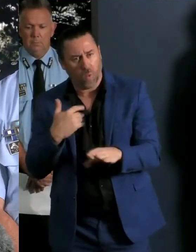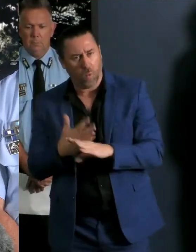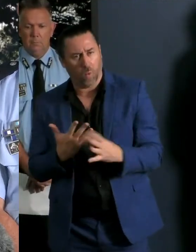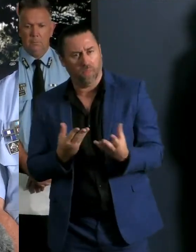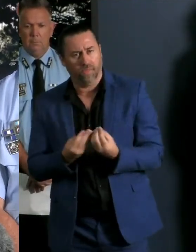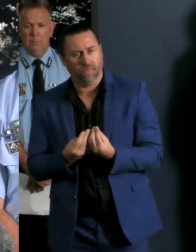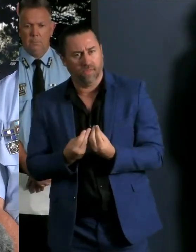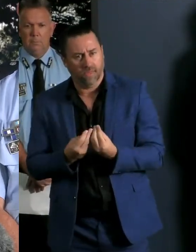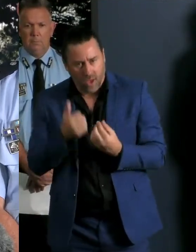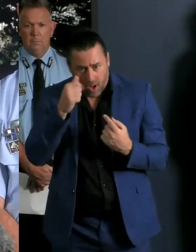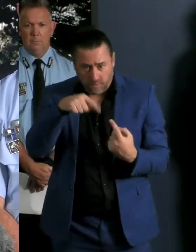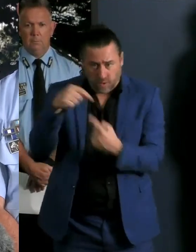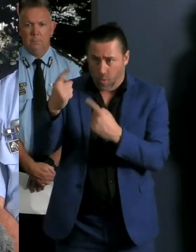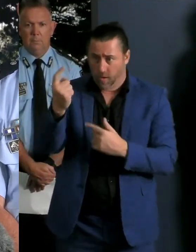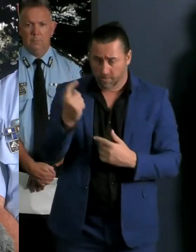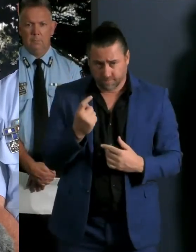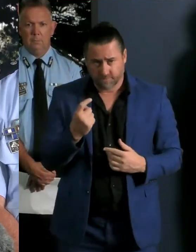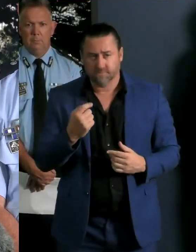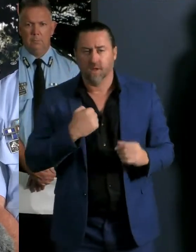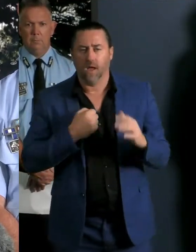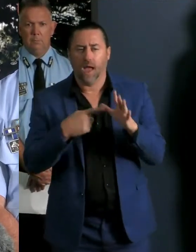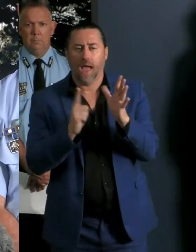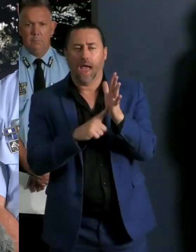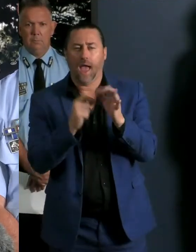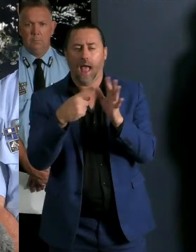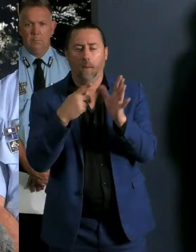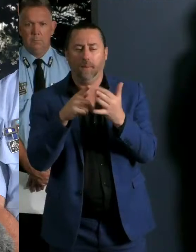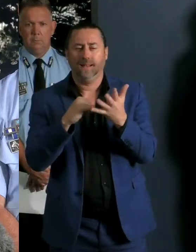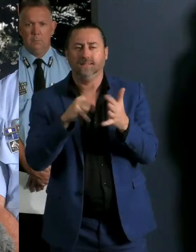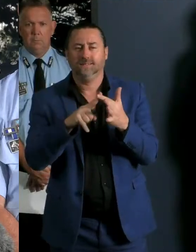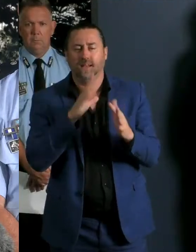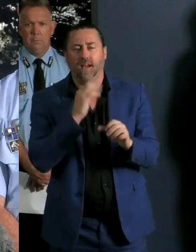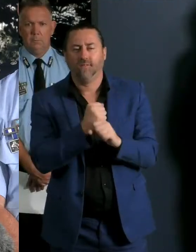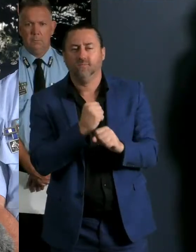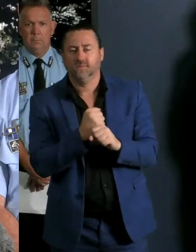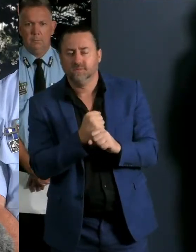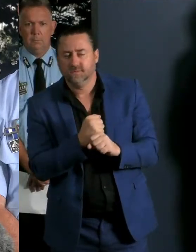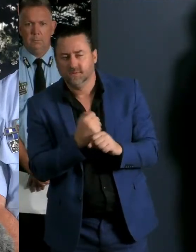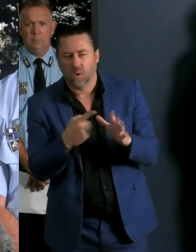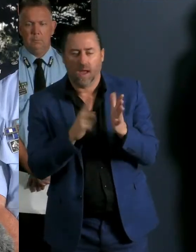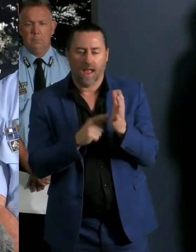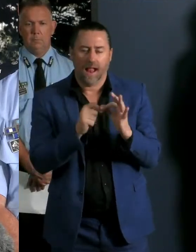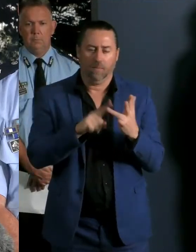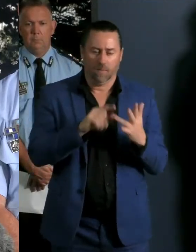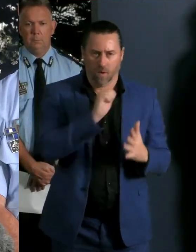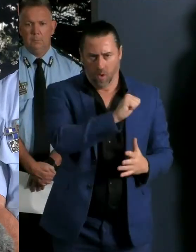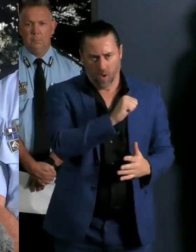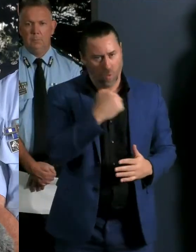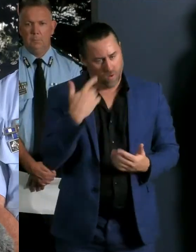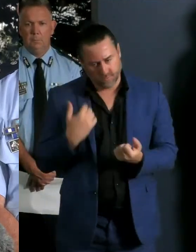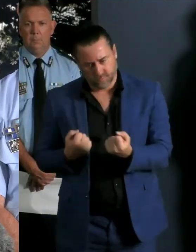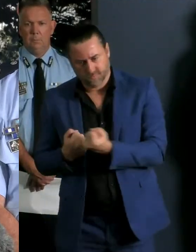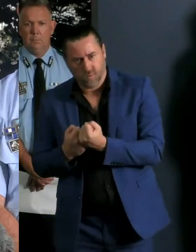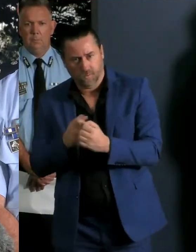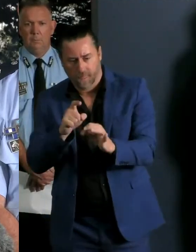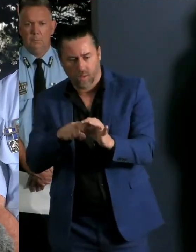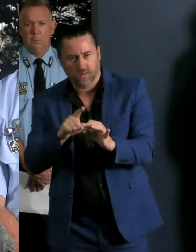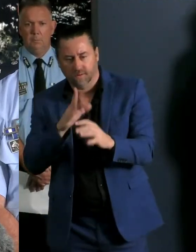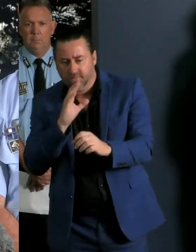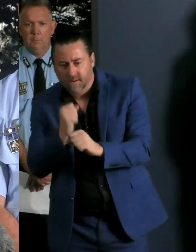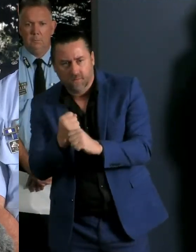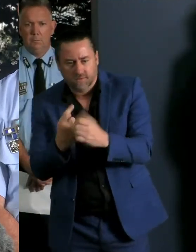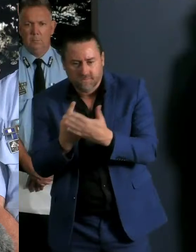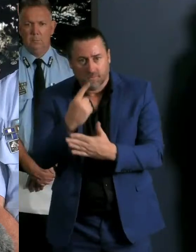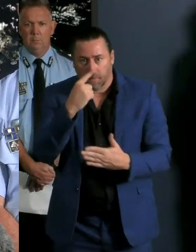this cyclone. The Albanese government stands shoulder to shoulder with Queenslanders and the Queensland government as we prepare for this